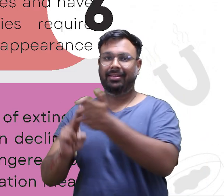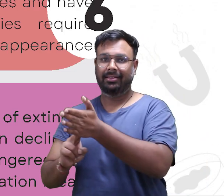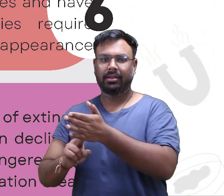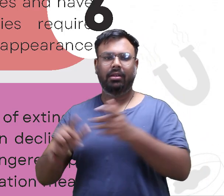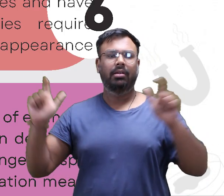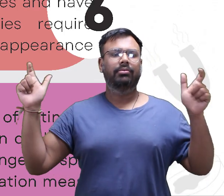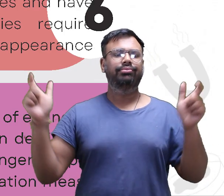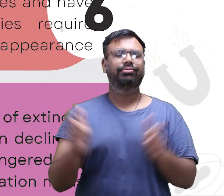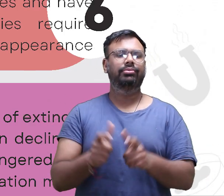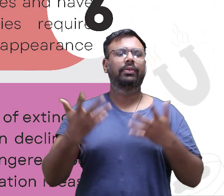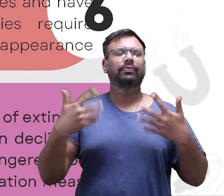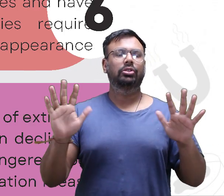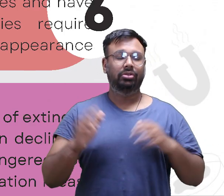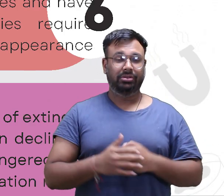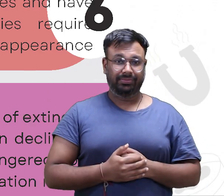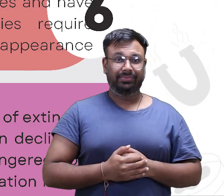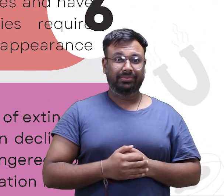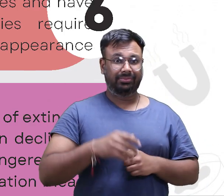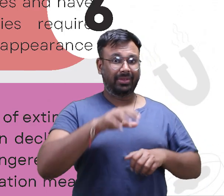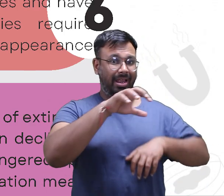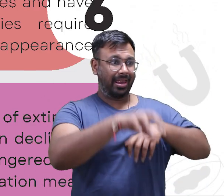Endangered EN.